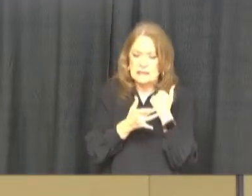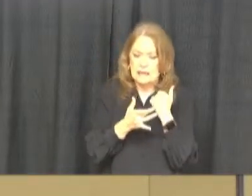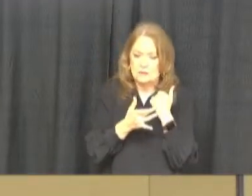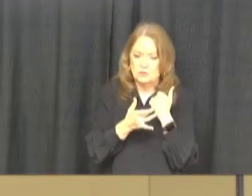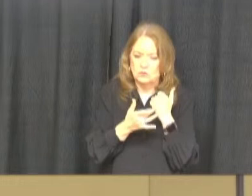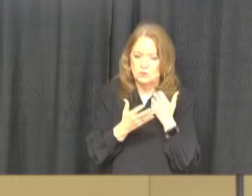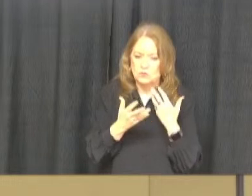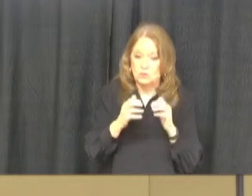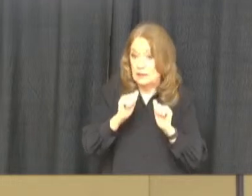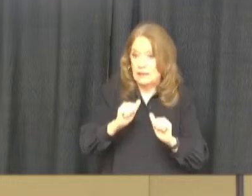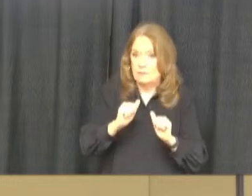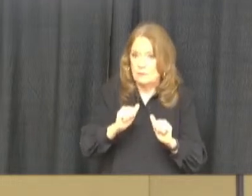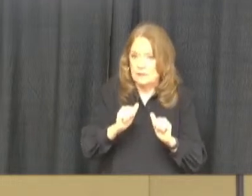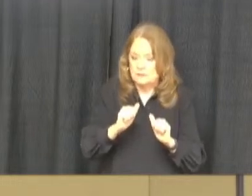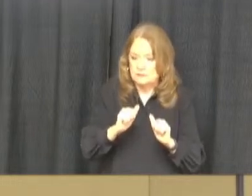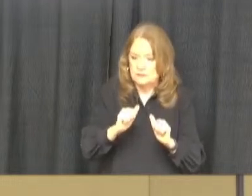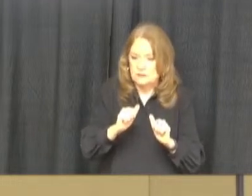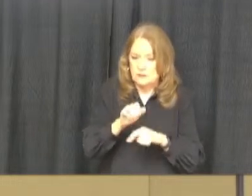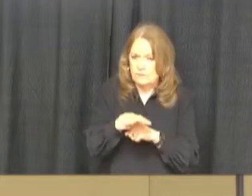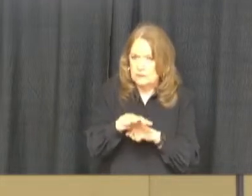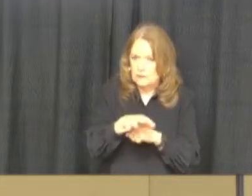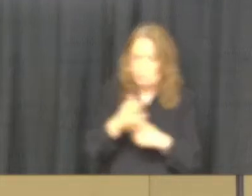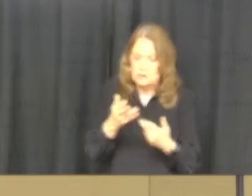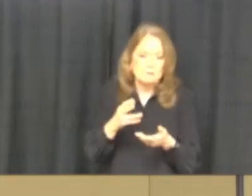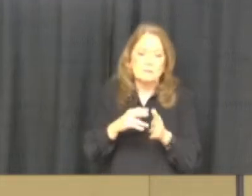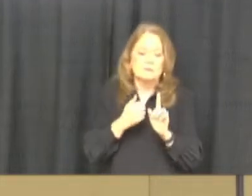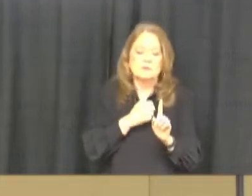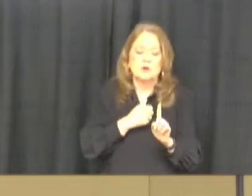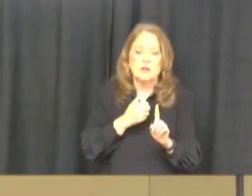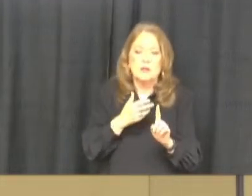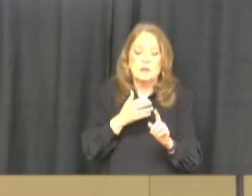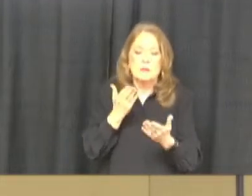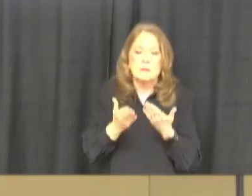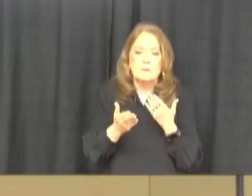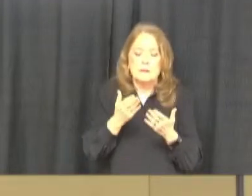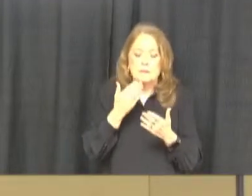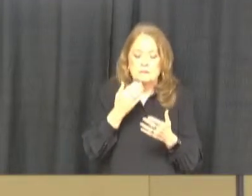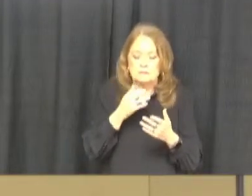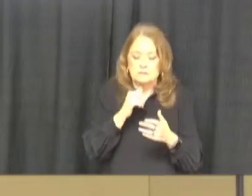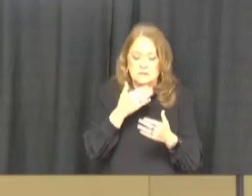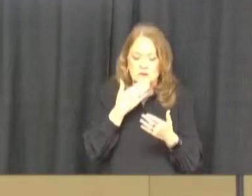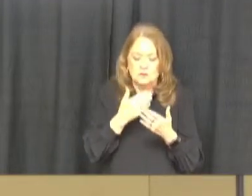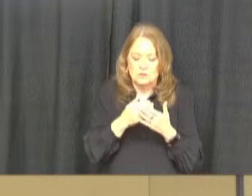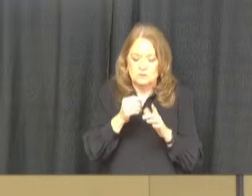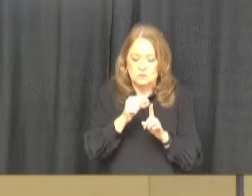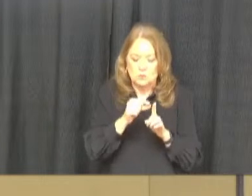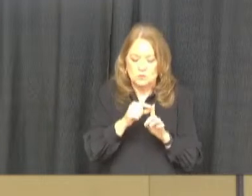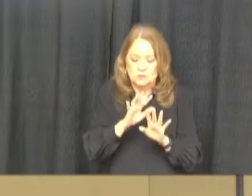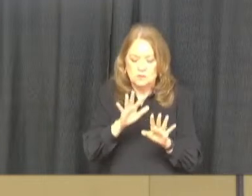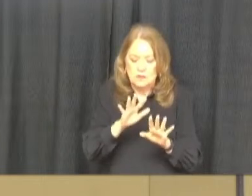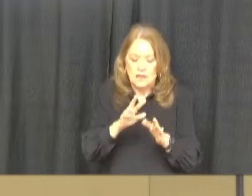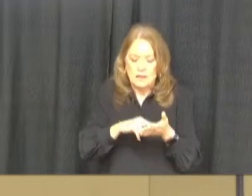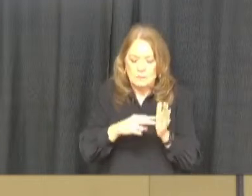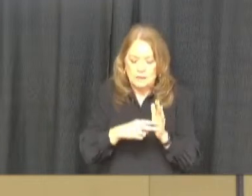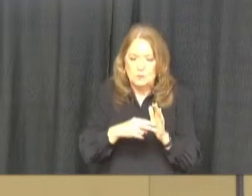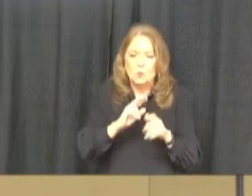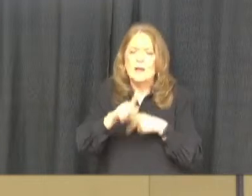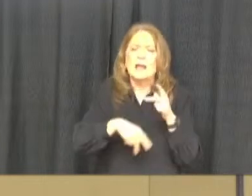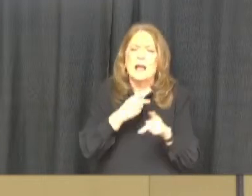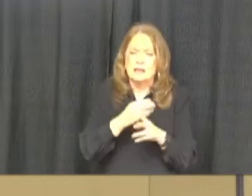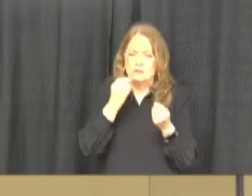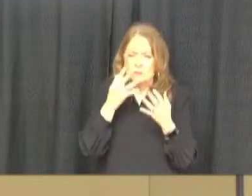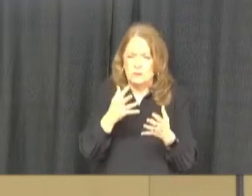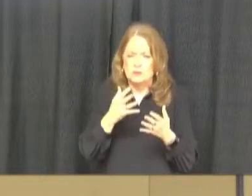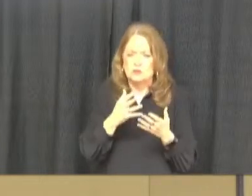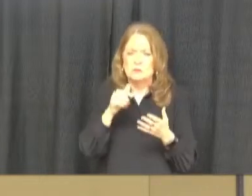technical capabilities of these cameras? Like what I'm sorry, maybe poor wording. What type of information are these